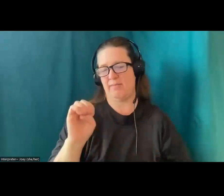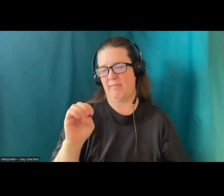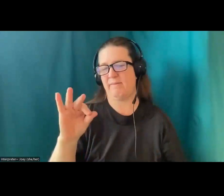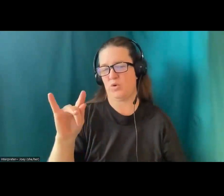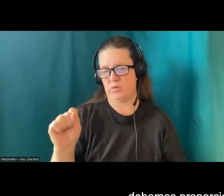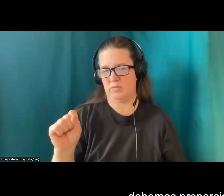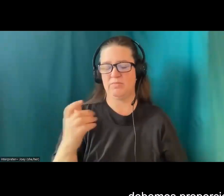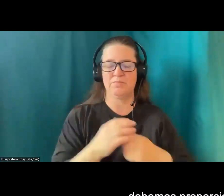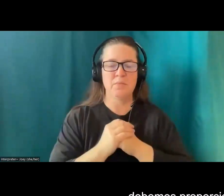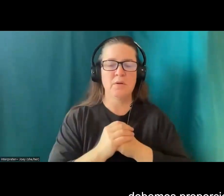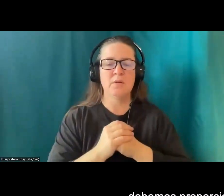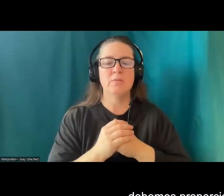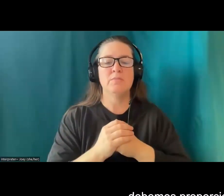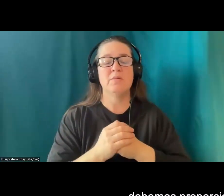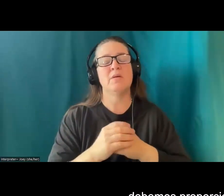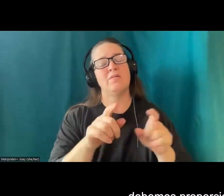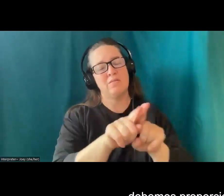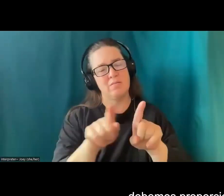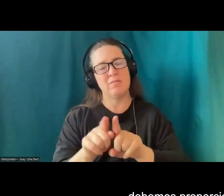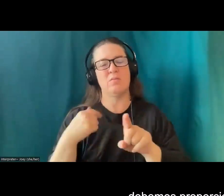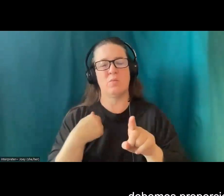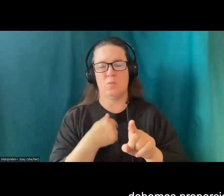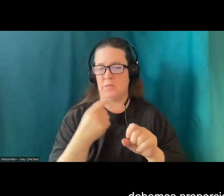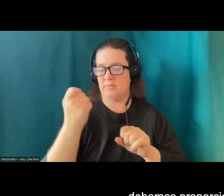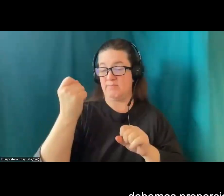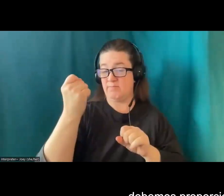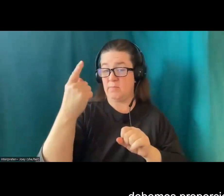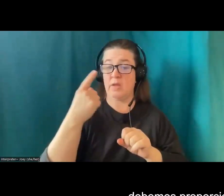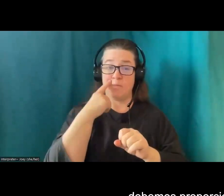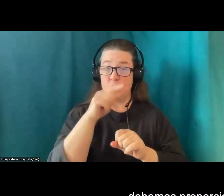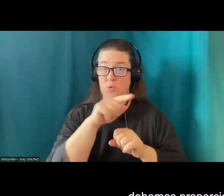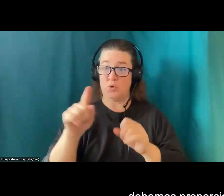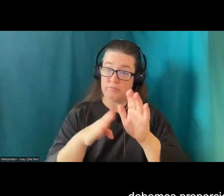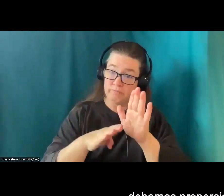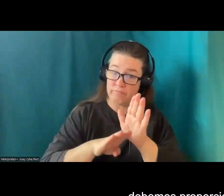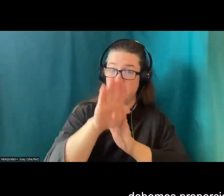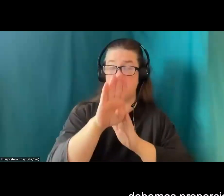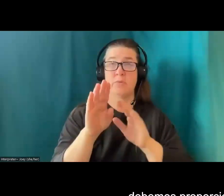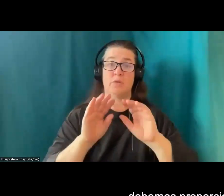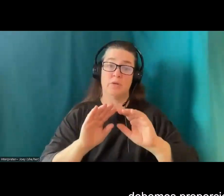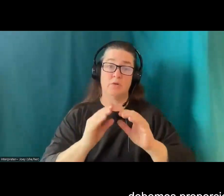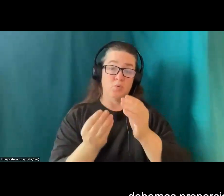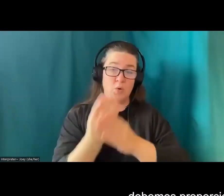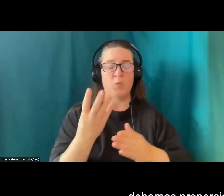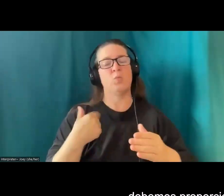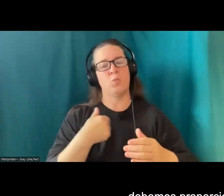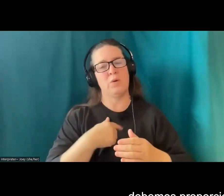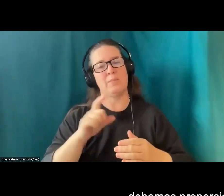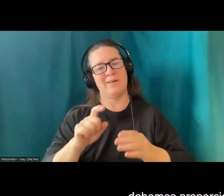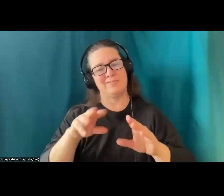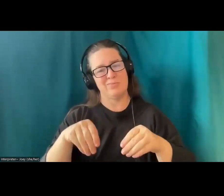understand that in order for you to thrive, we must provide equitable access to all of our